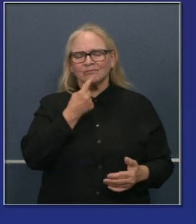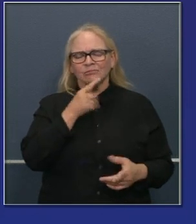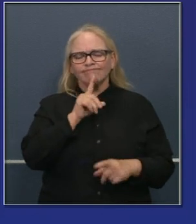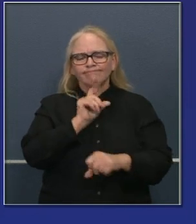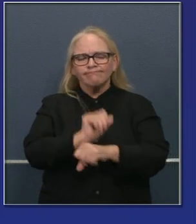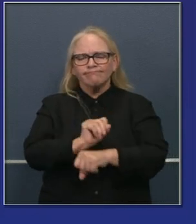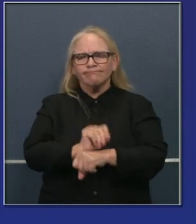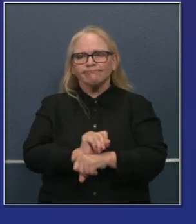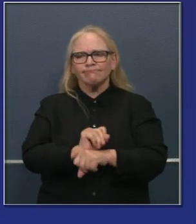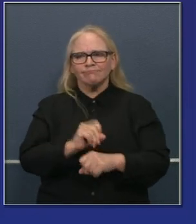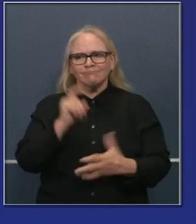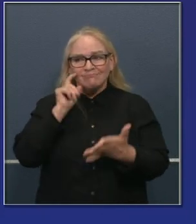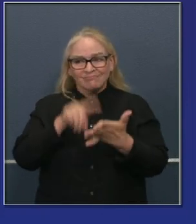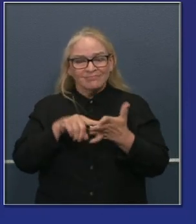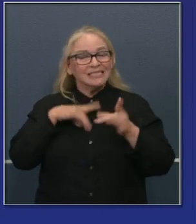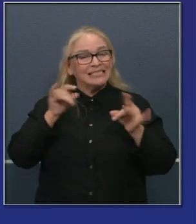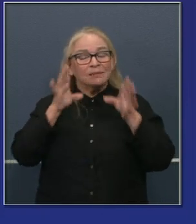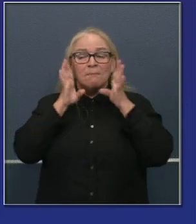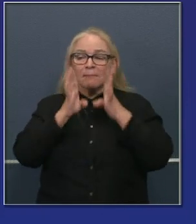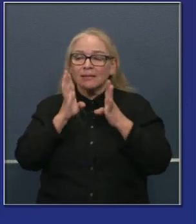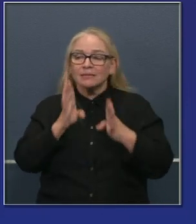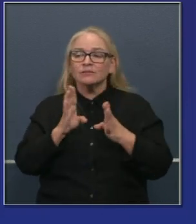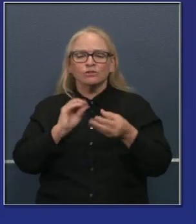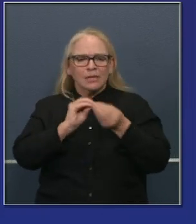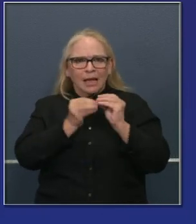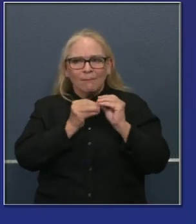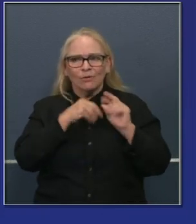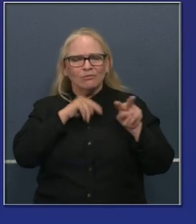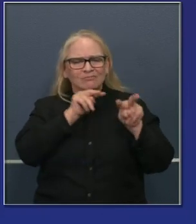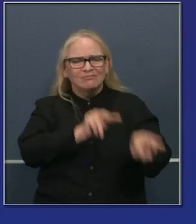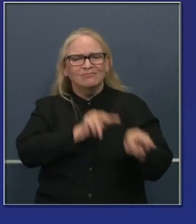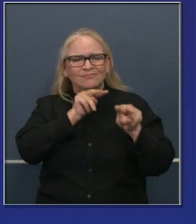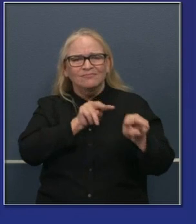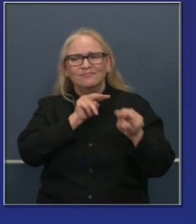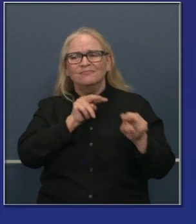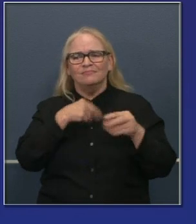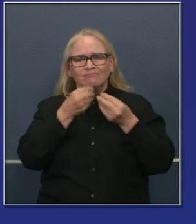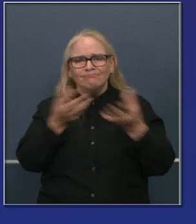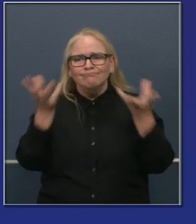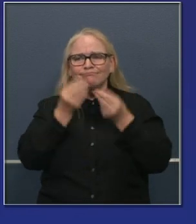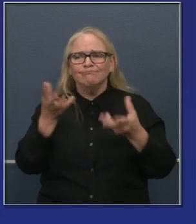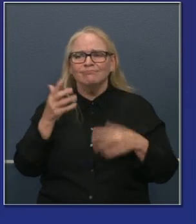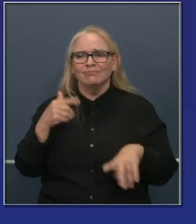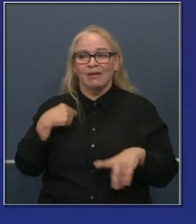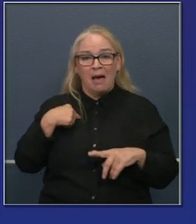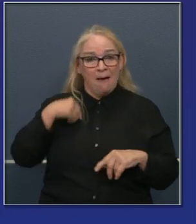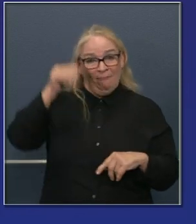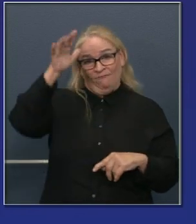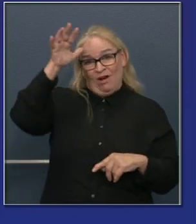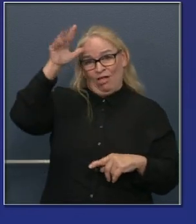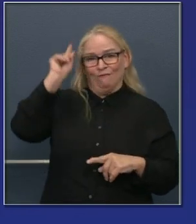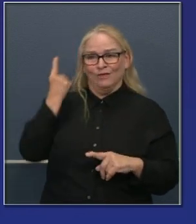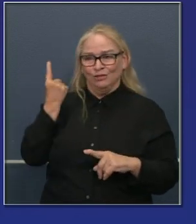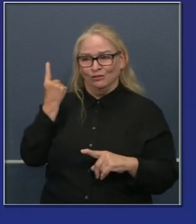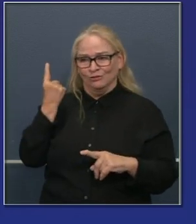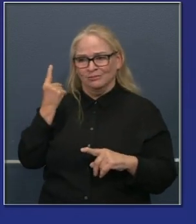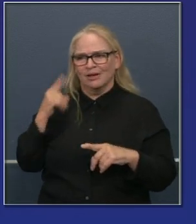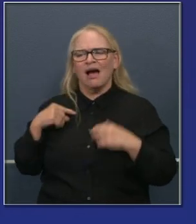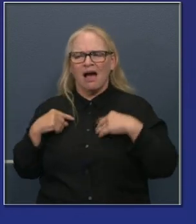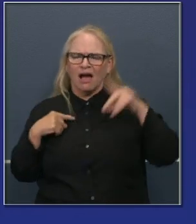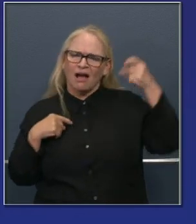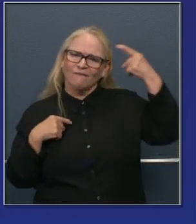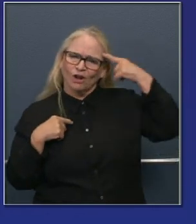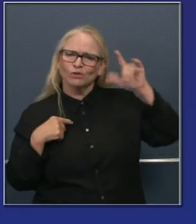I pay attention to the data as it relates, again, as a parent first, but as a governor, to the data